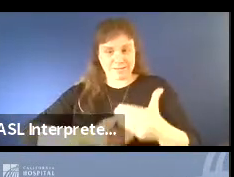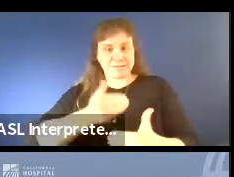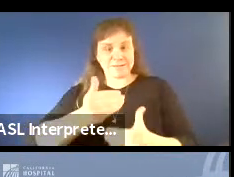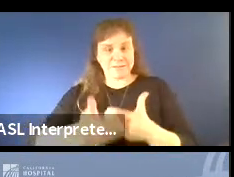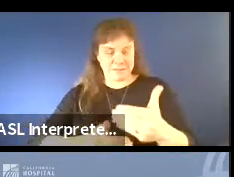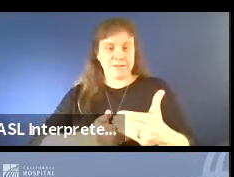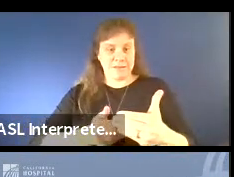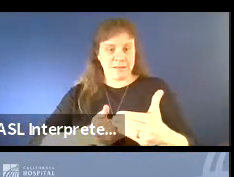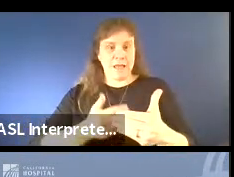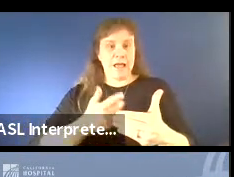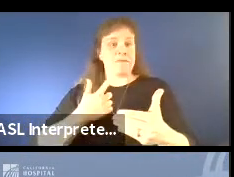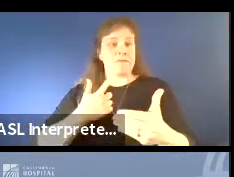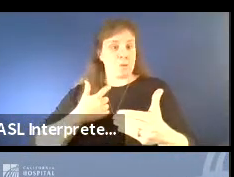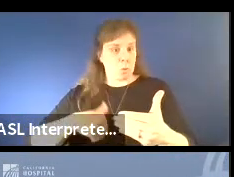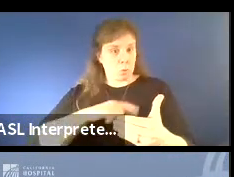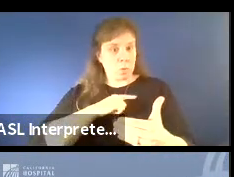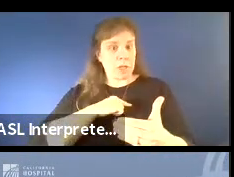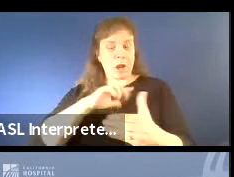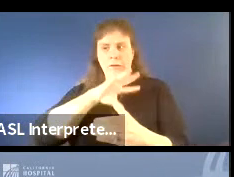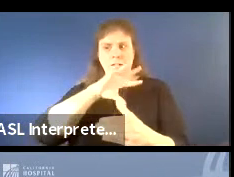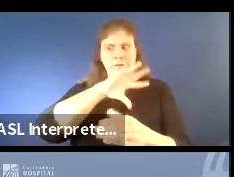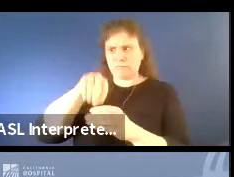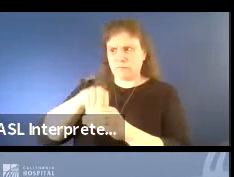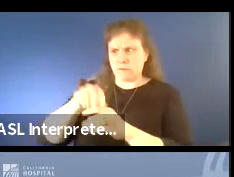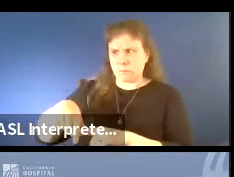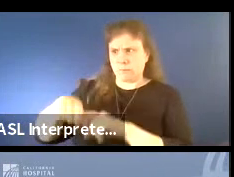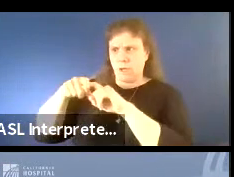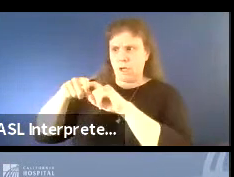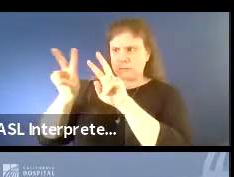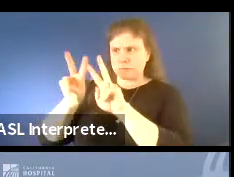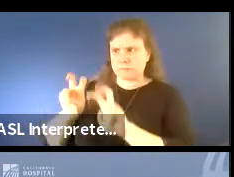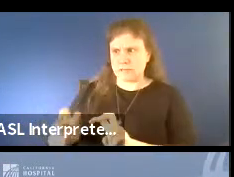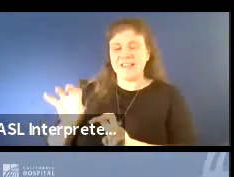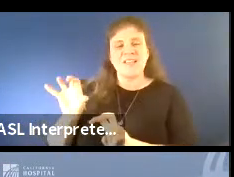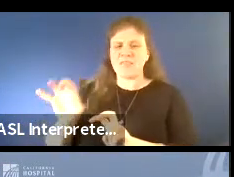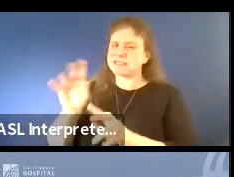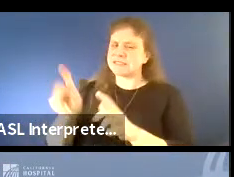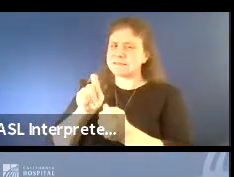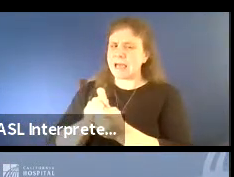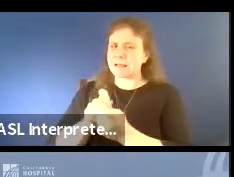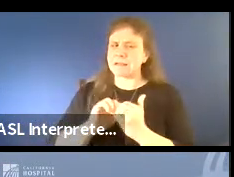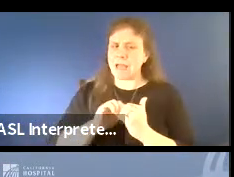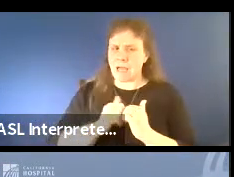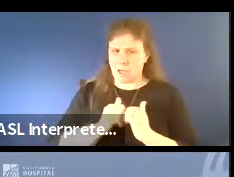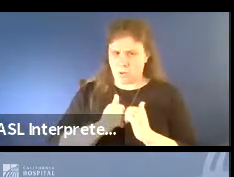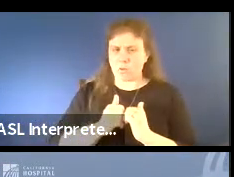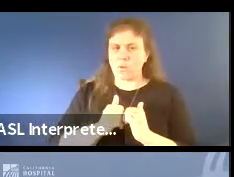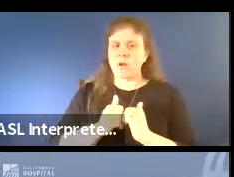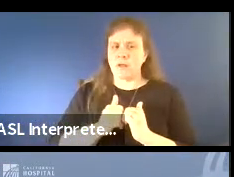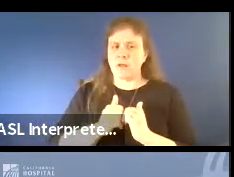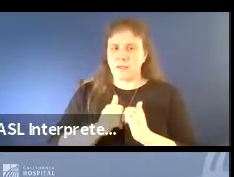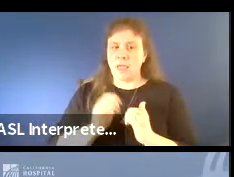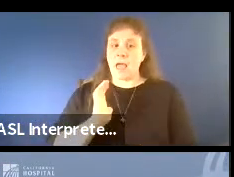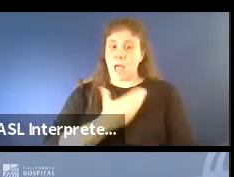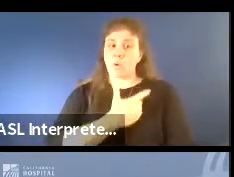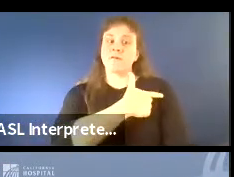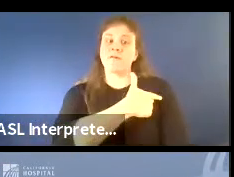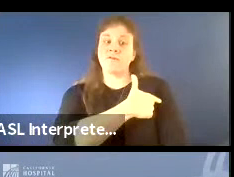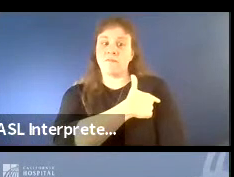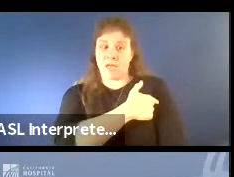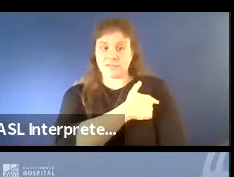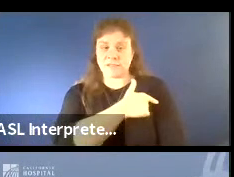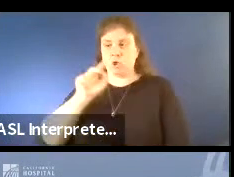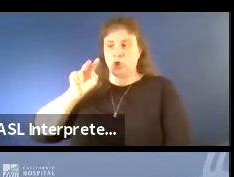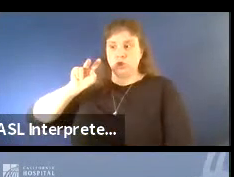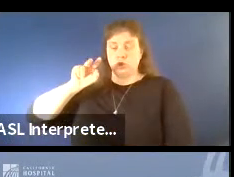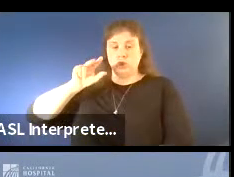by which we are taking the pause and looking into this is exactly how our vaccine surveillance